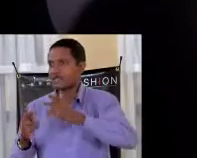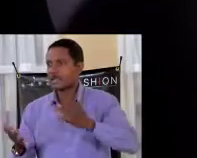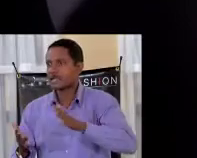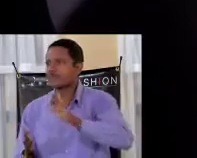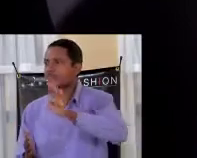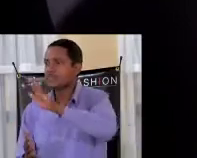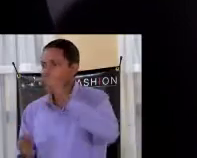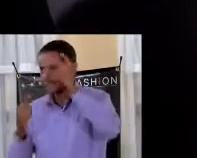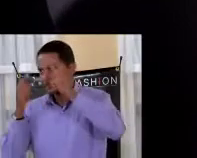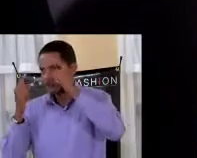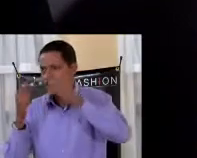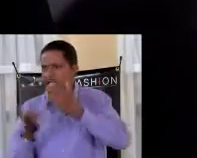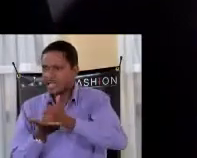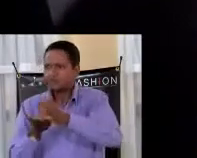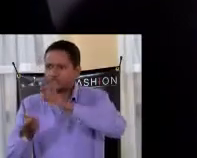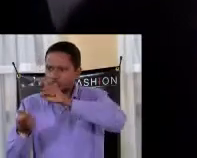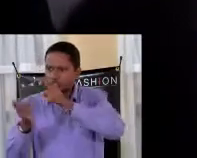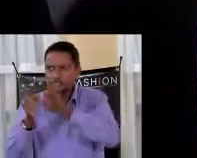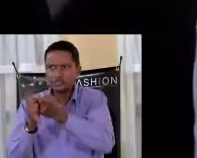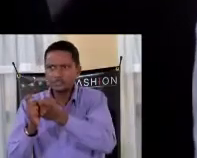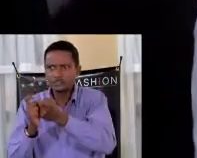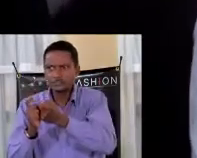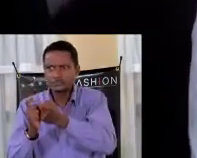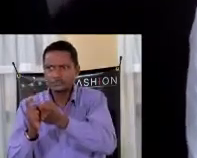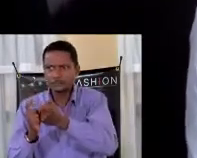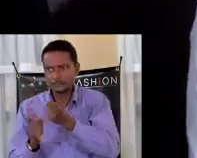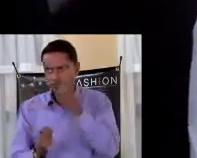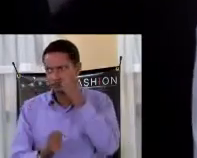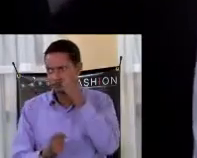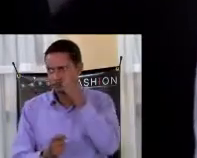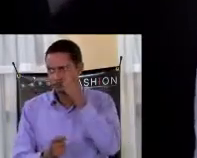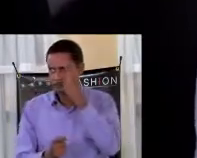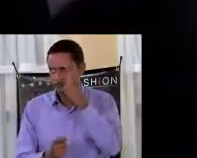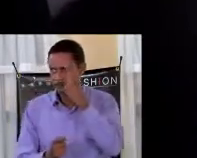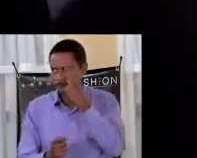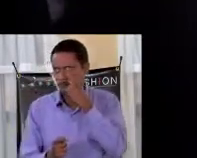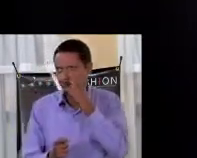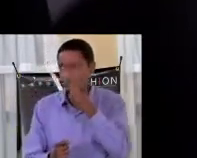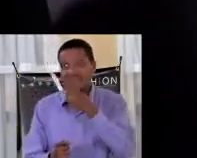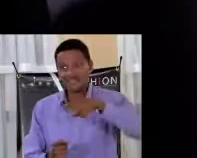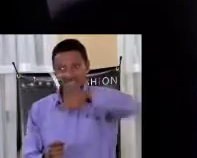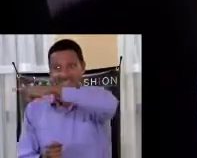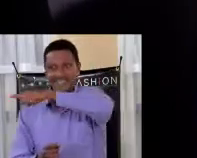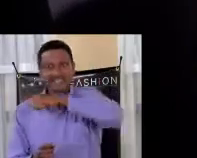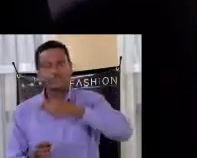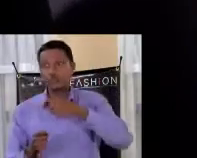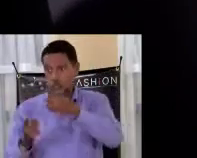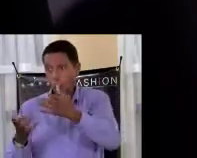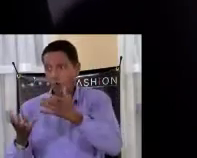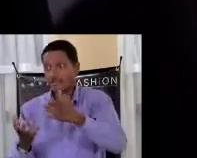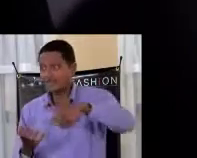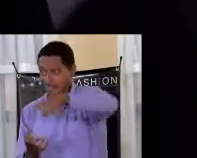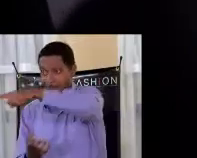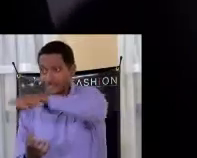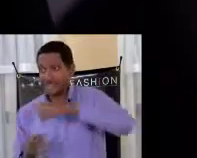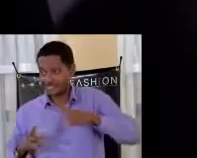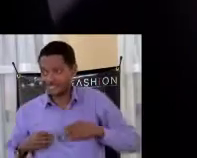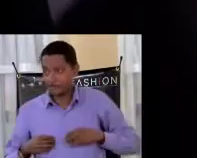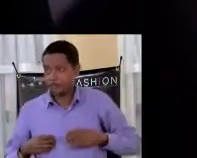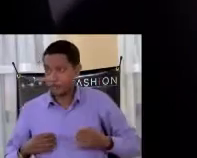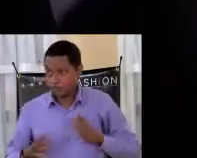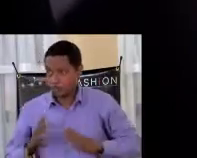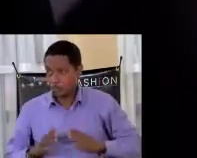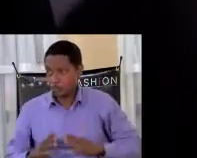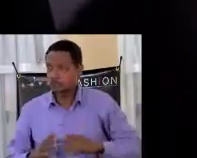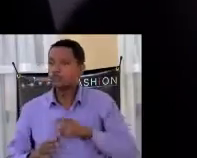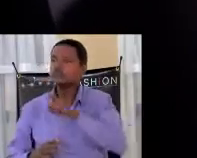local. But that responsibility is not theirs as the consumer to accept. It's your responsibility as the designer to come